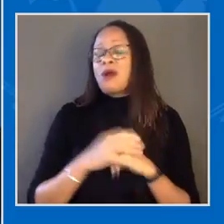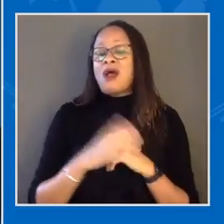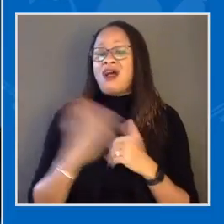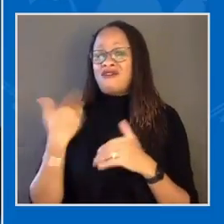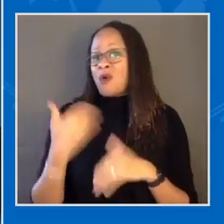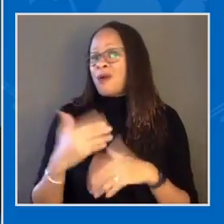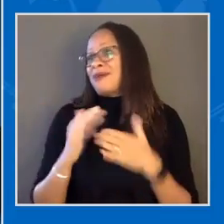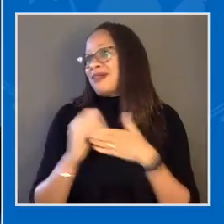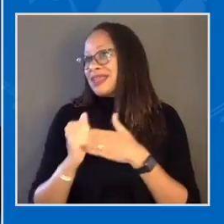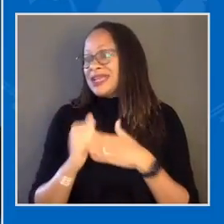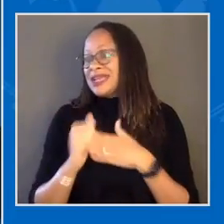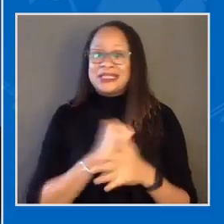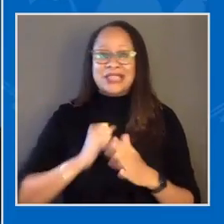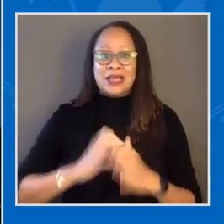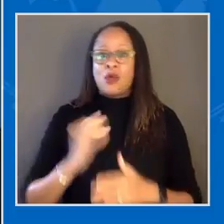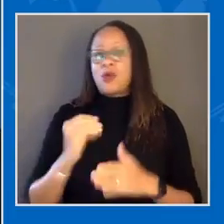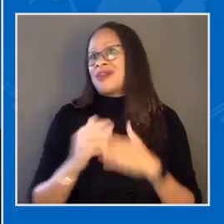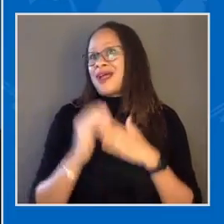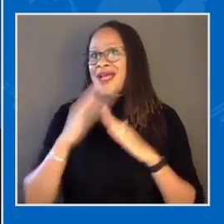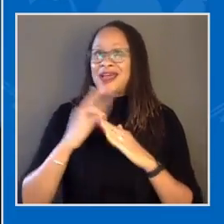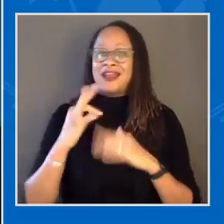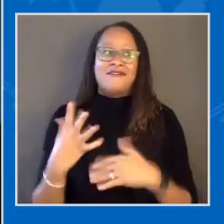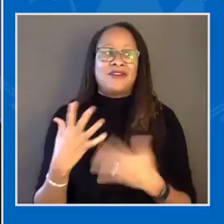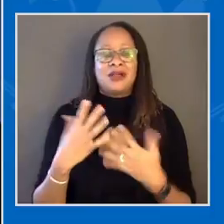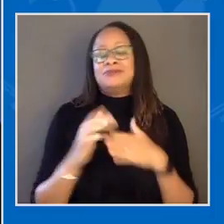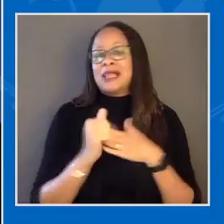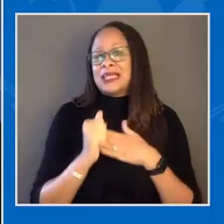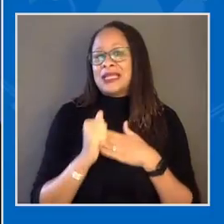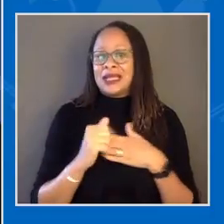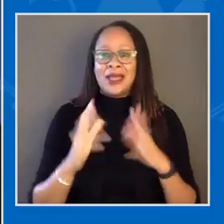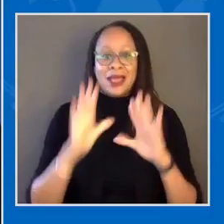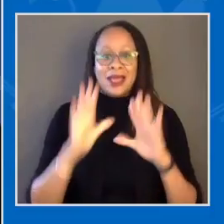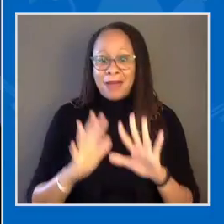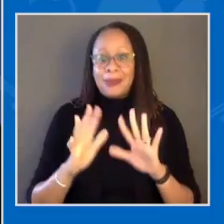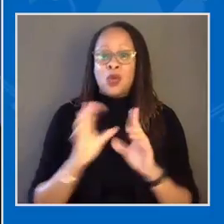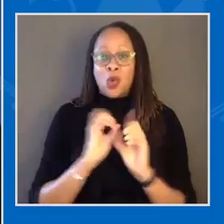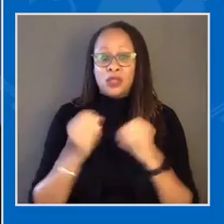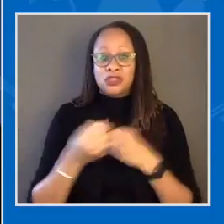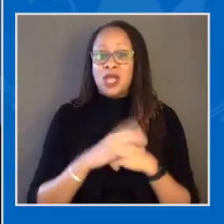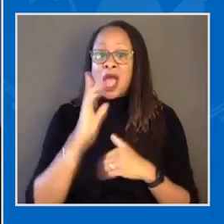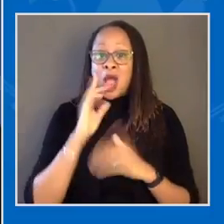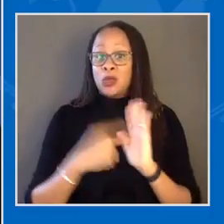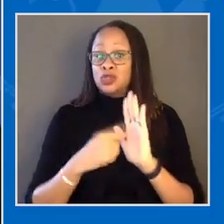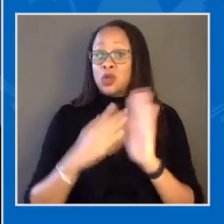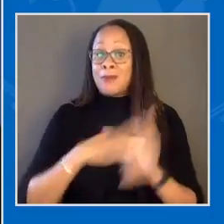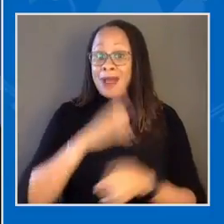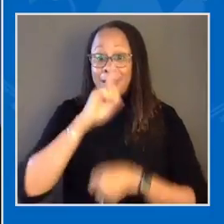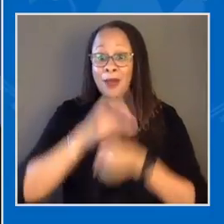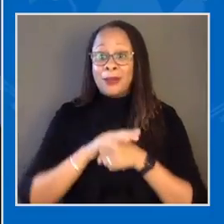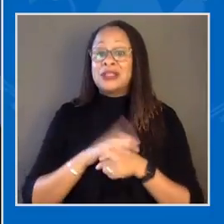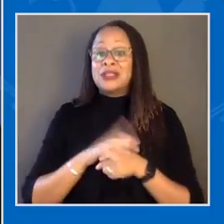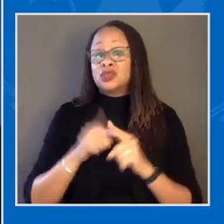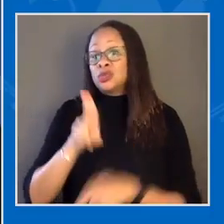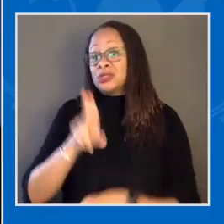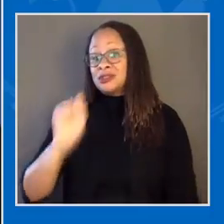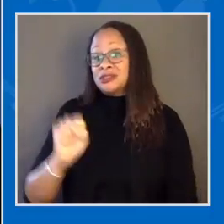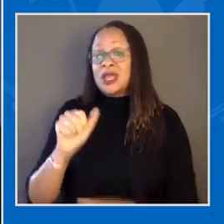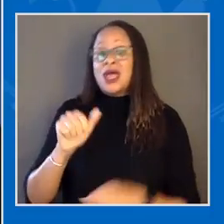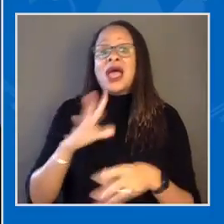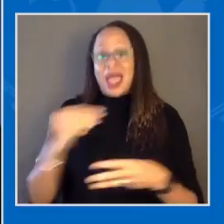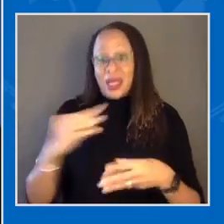a major climate organization for the job, they would show my commitment to the United States and the whole